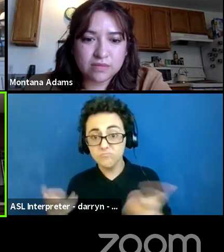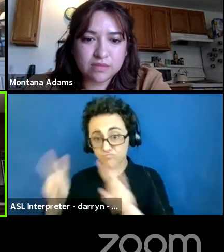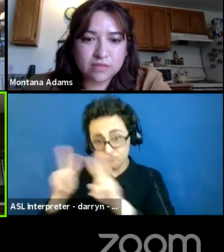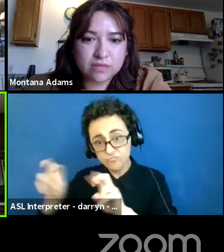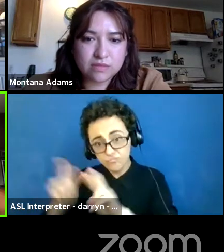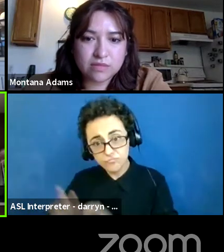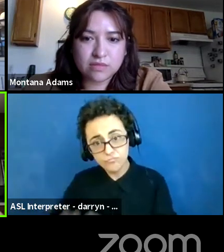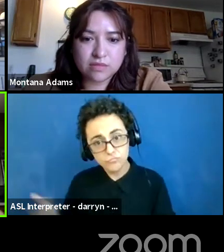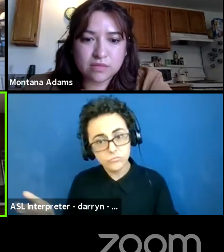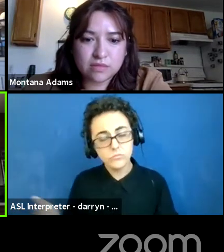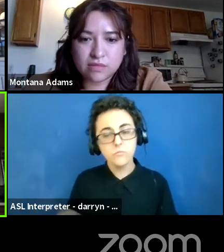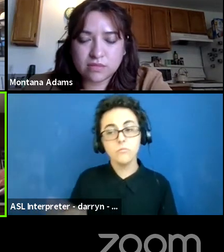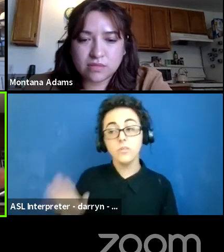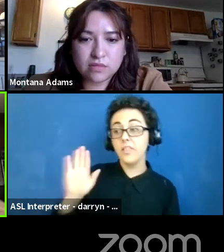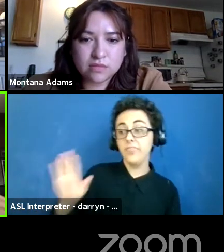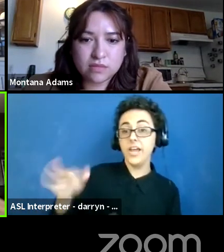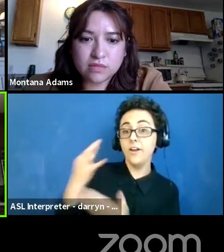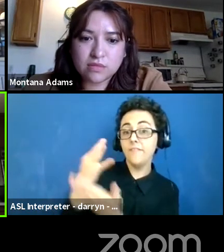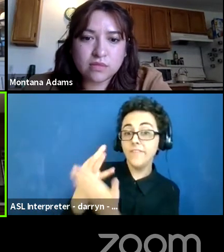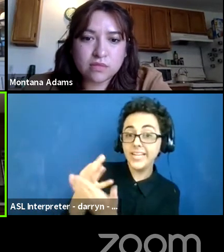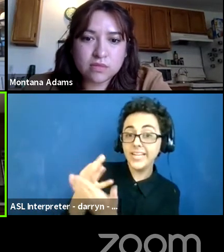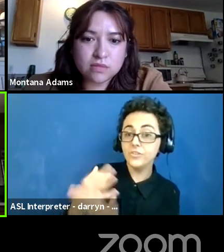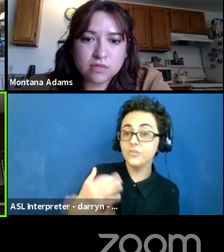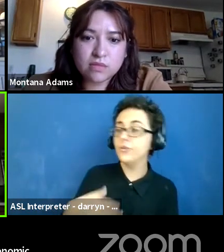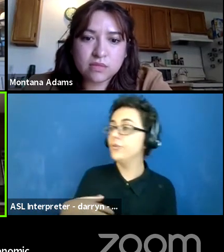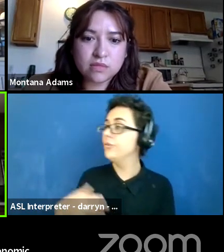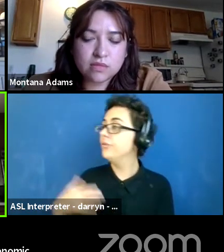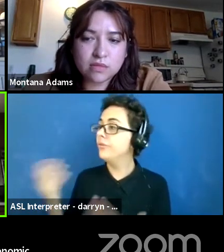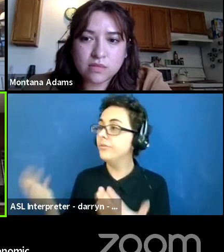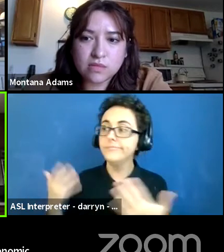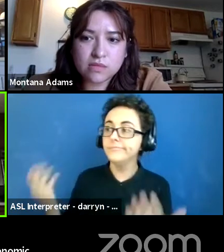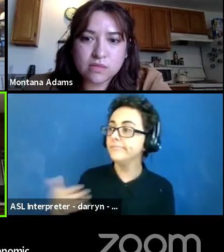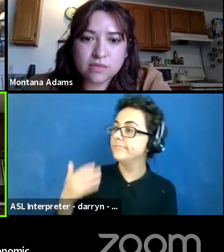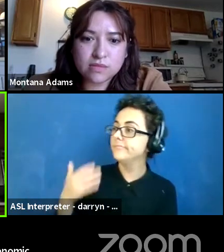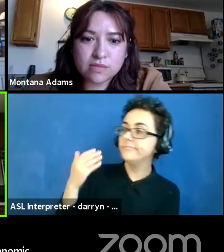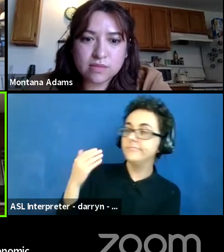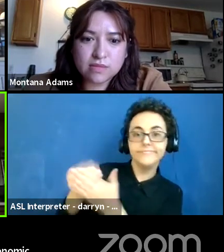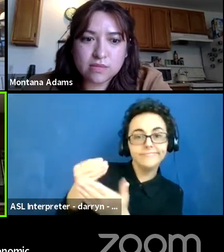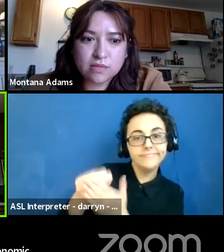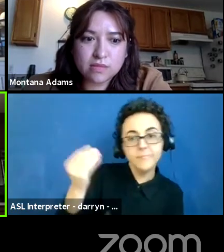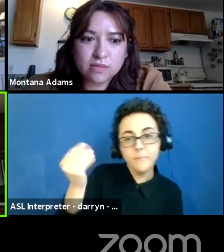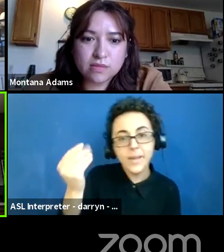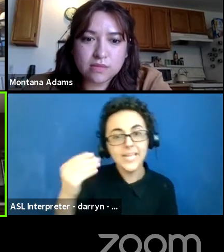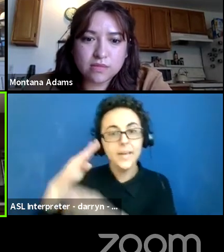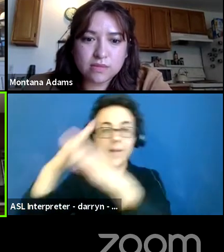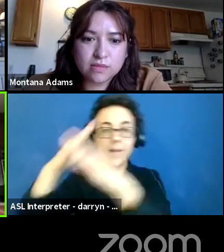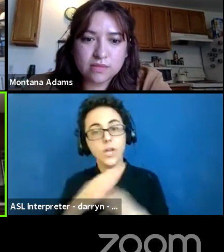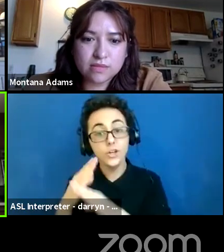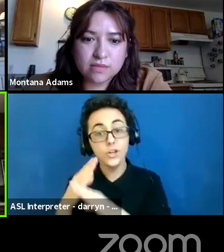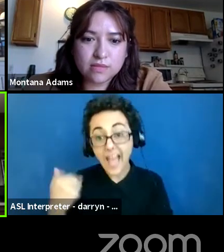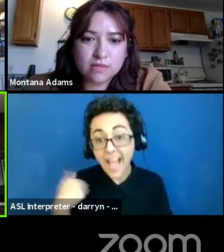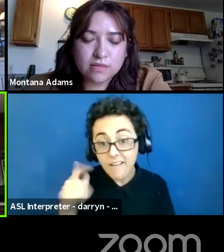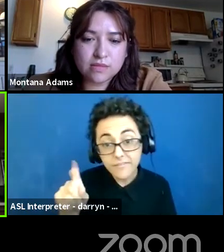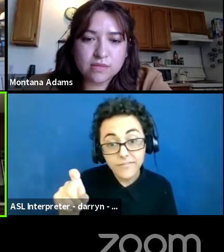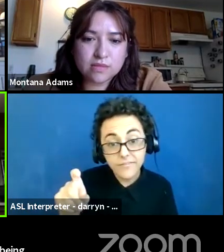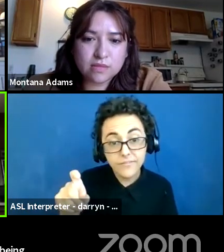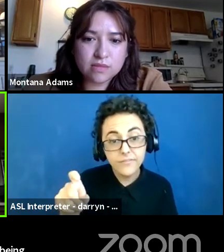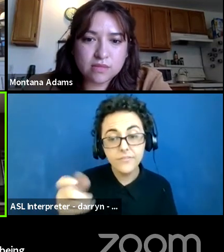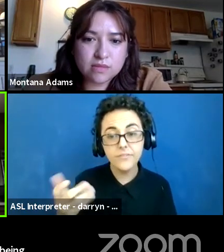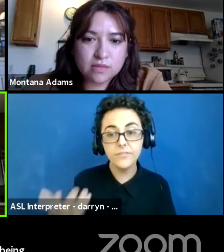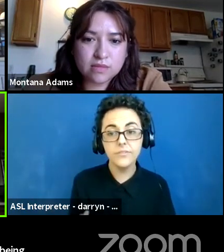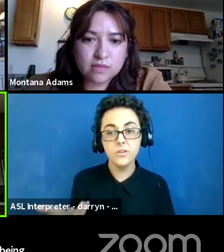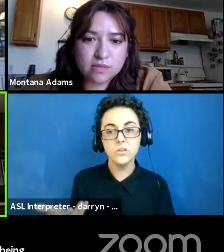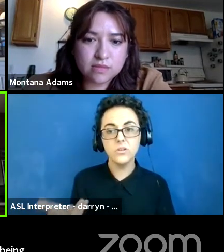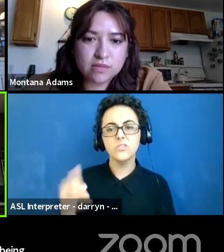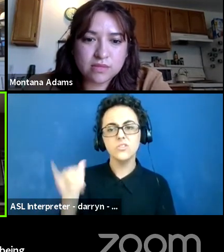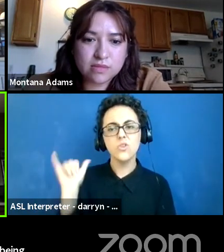Does their financials or economic barriers keep Natives from interacting and being part of their process? So